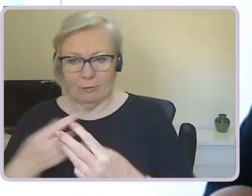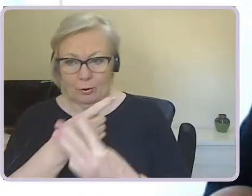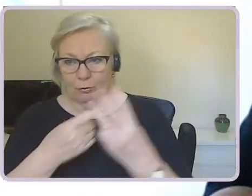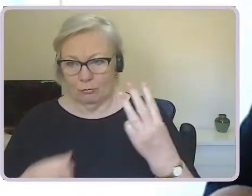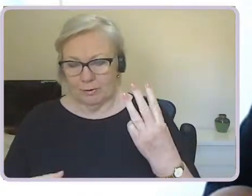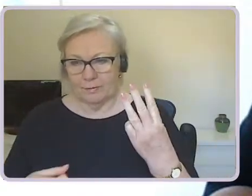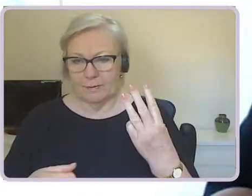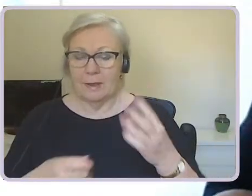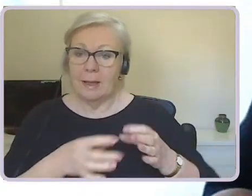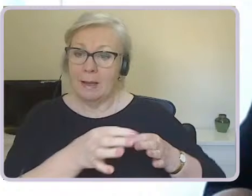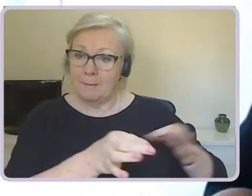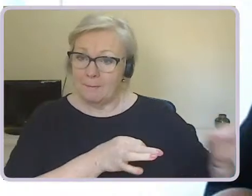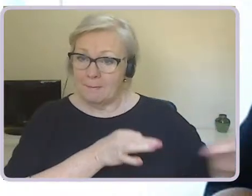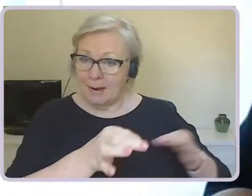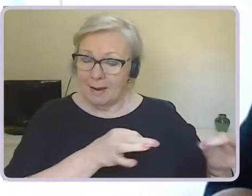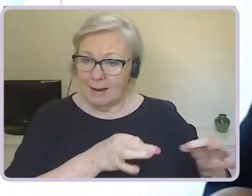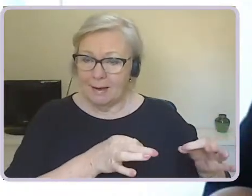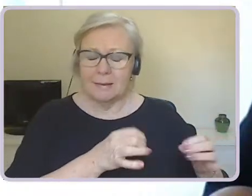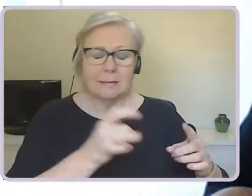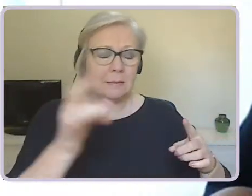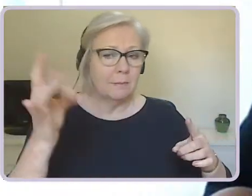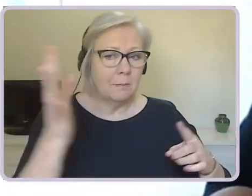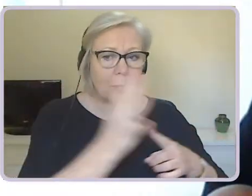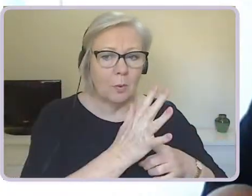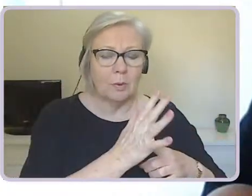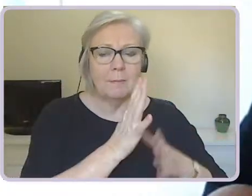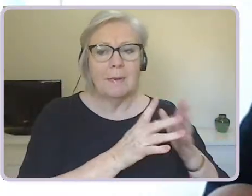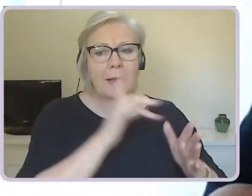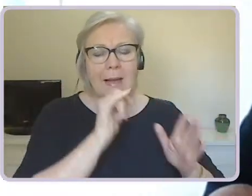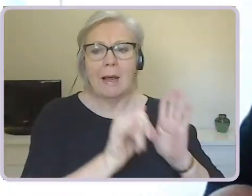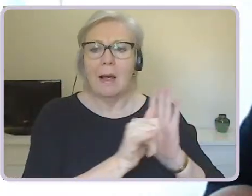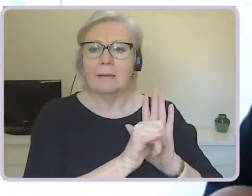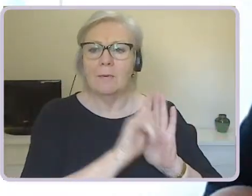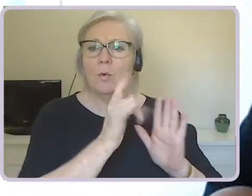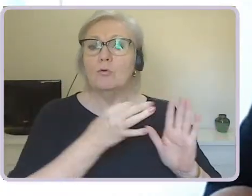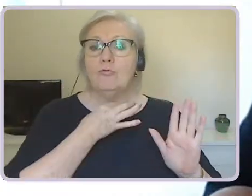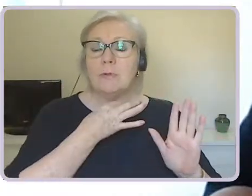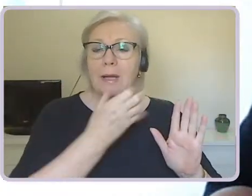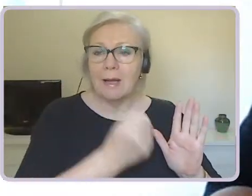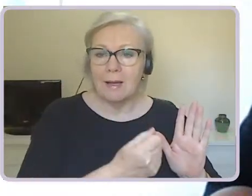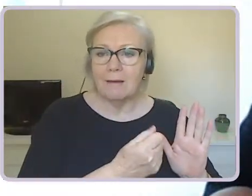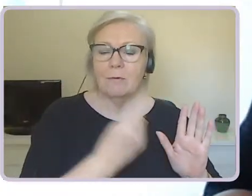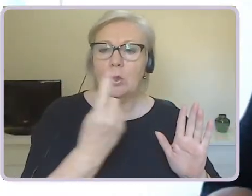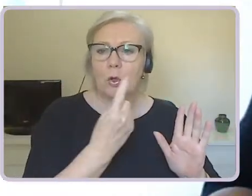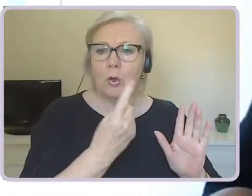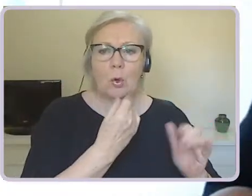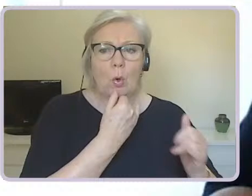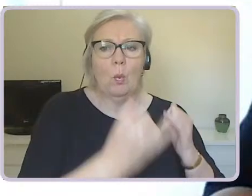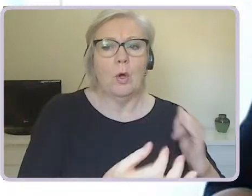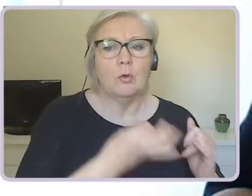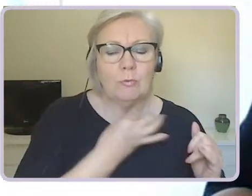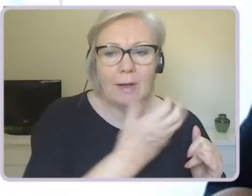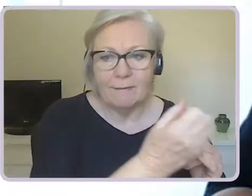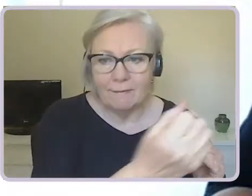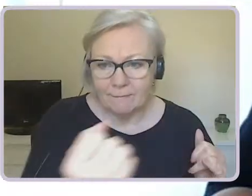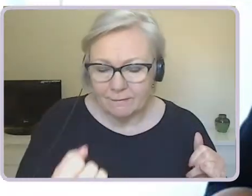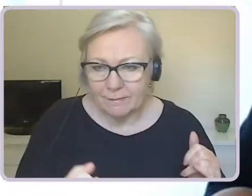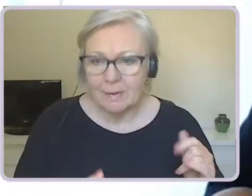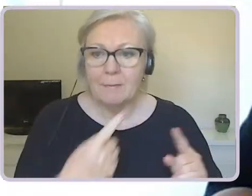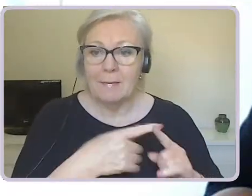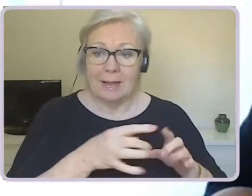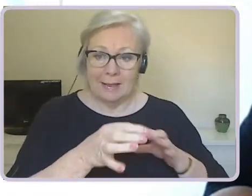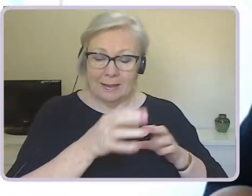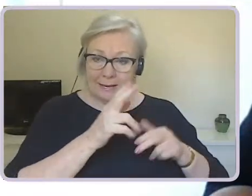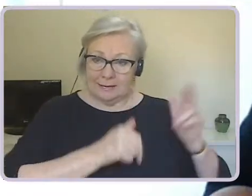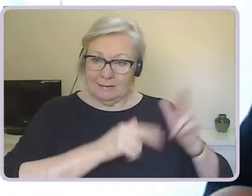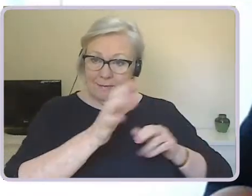planning phase is crucial in order to identify the risks and who is more vulnerable to those risks and develop a plan of action for